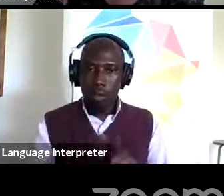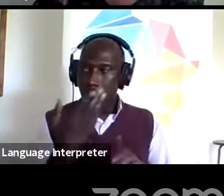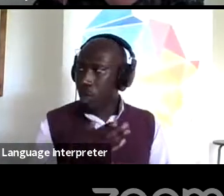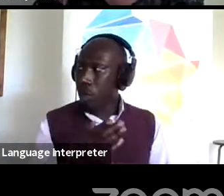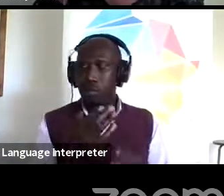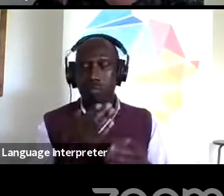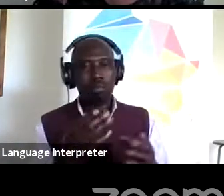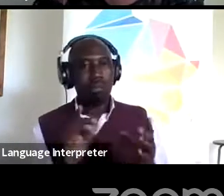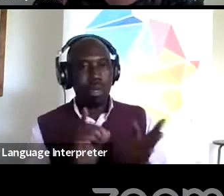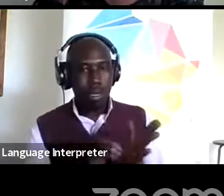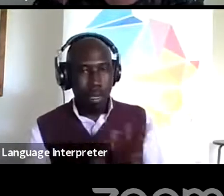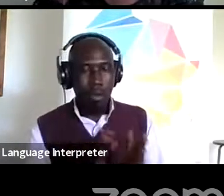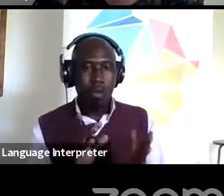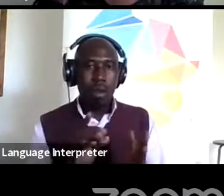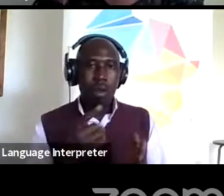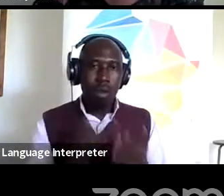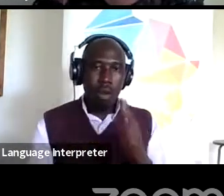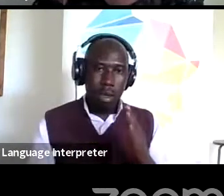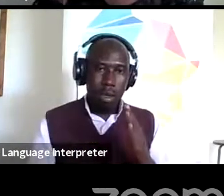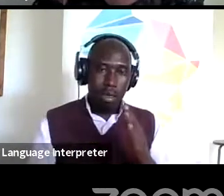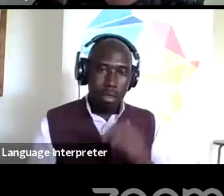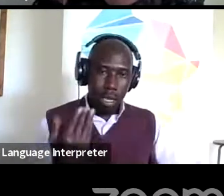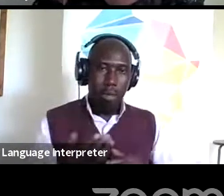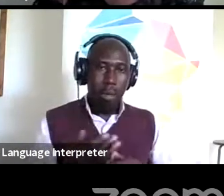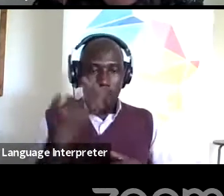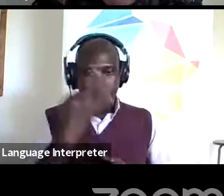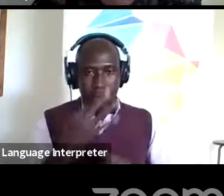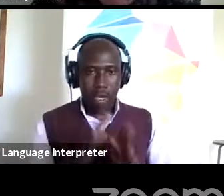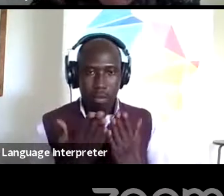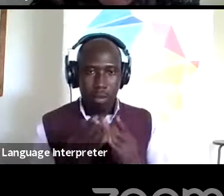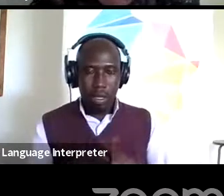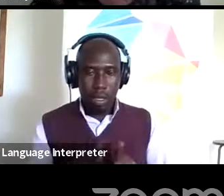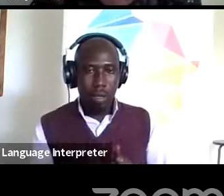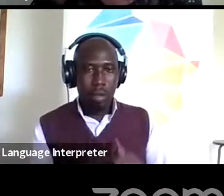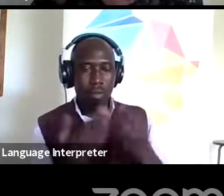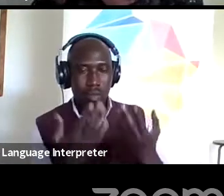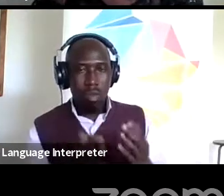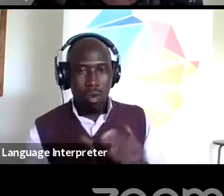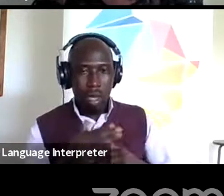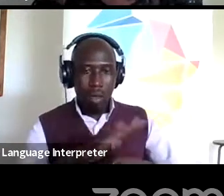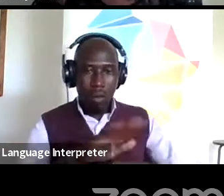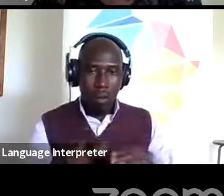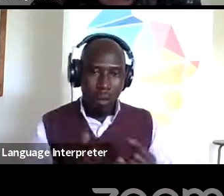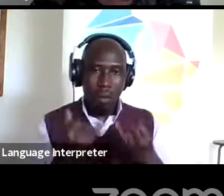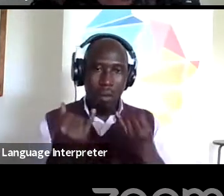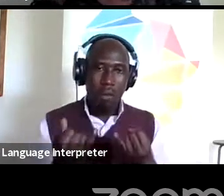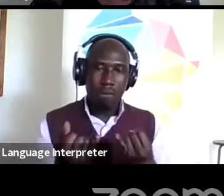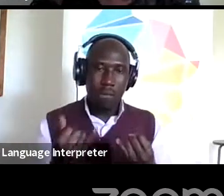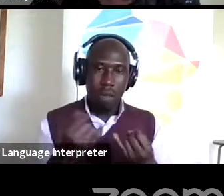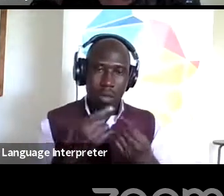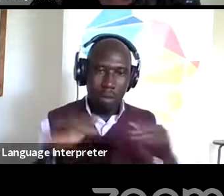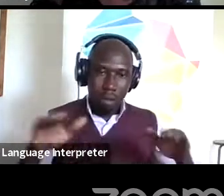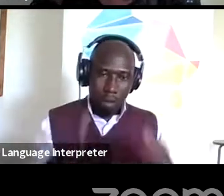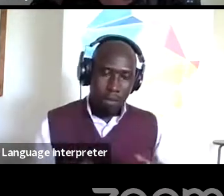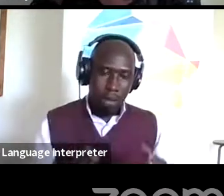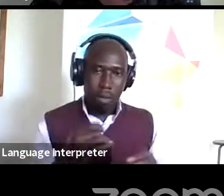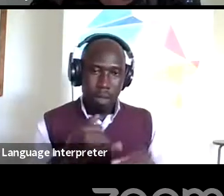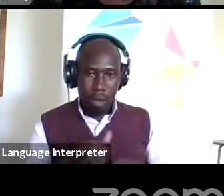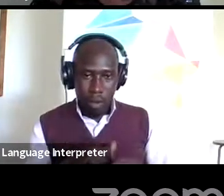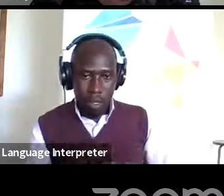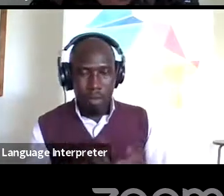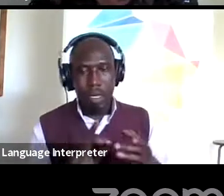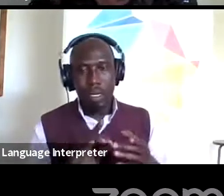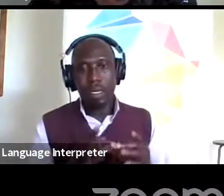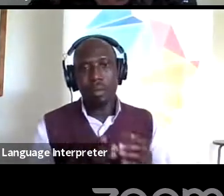WhatsApp or only for Facebook, as compared to having mobile data to access all platforms, including overall the